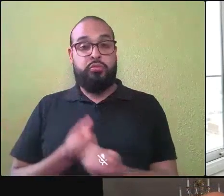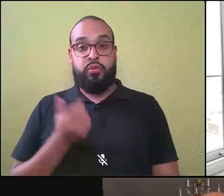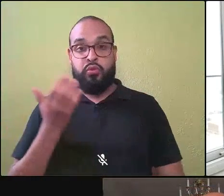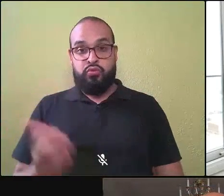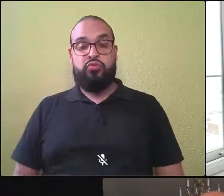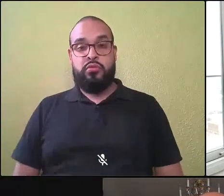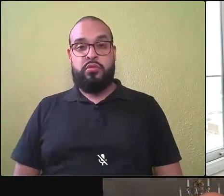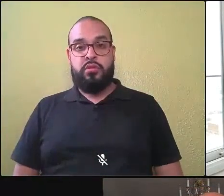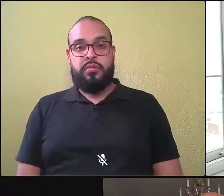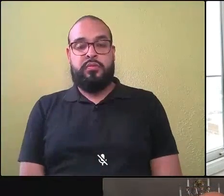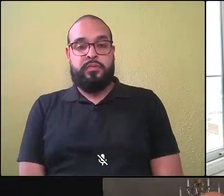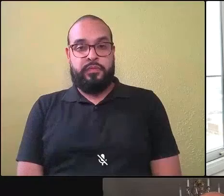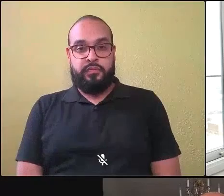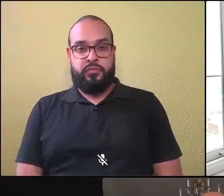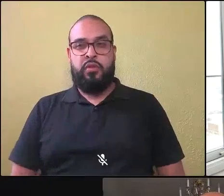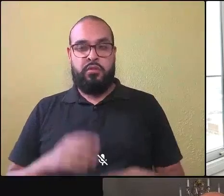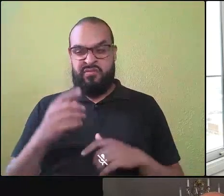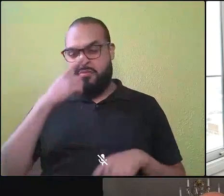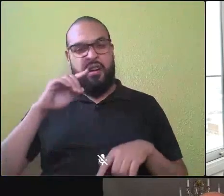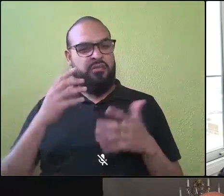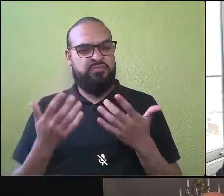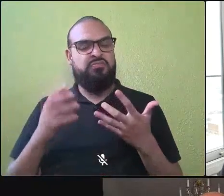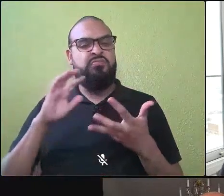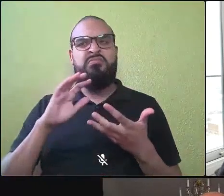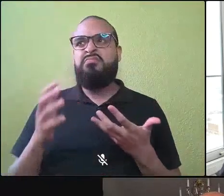together? And Joy, you want to start?